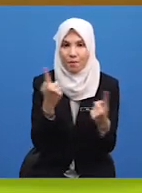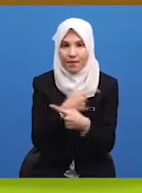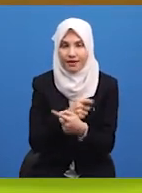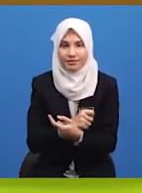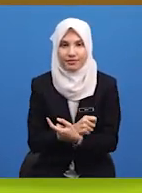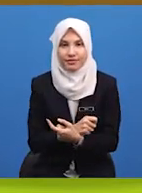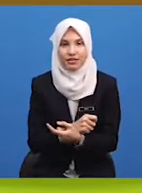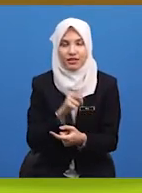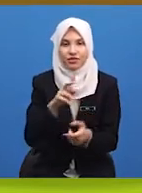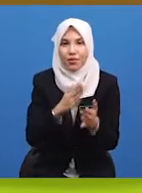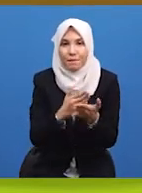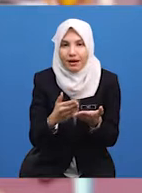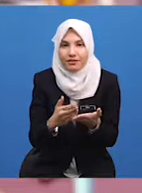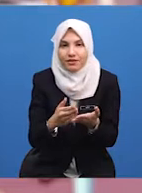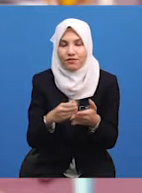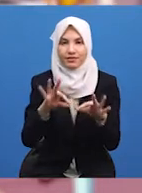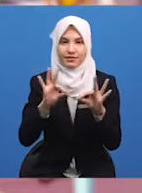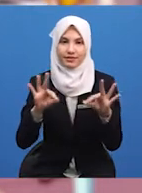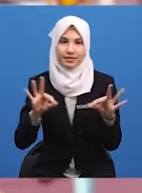two parts of the sentence.